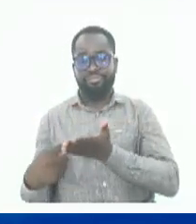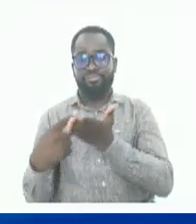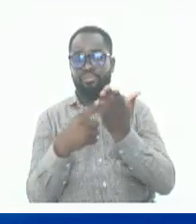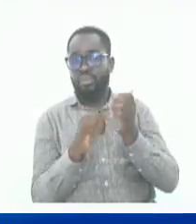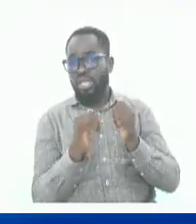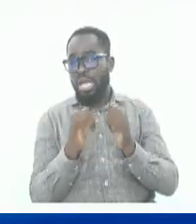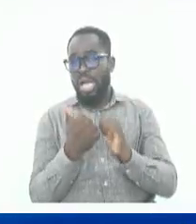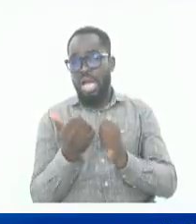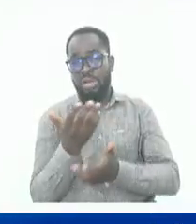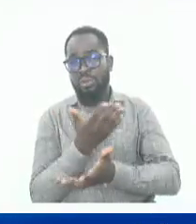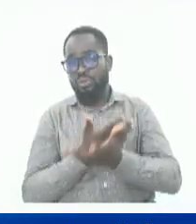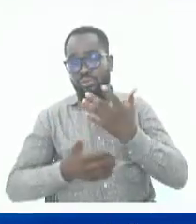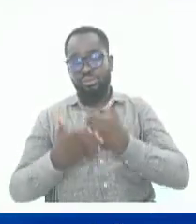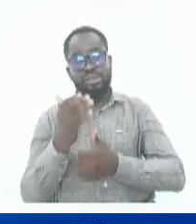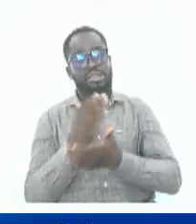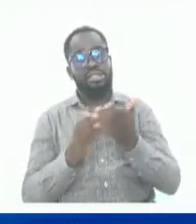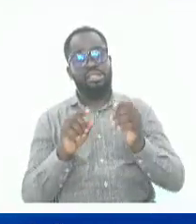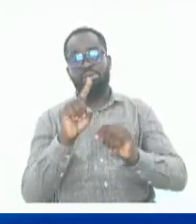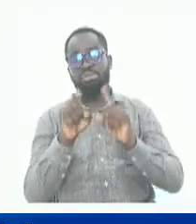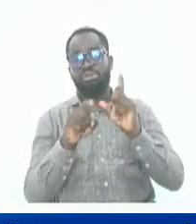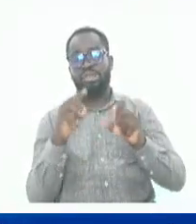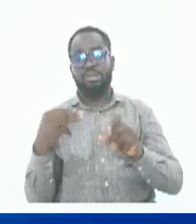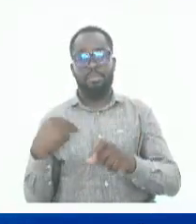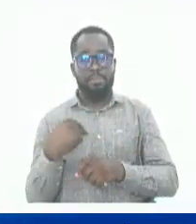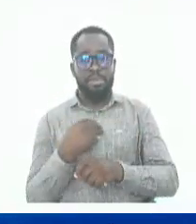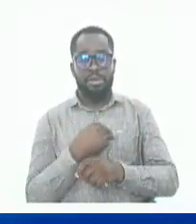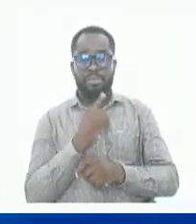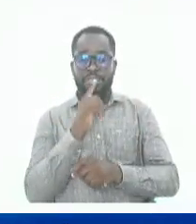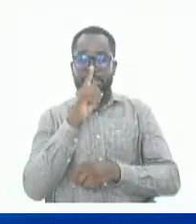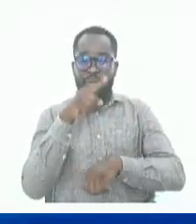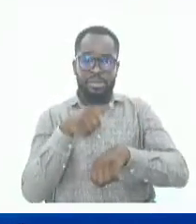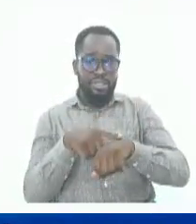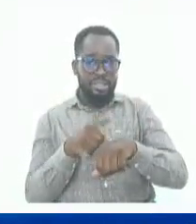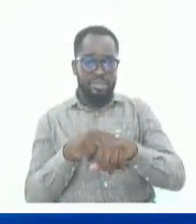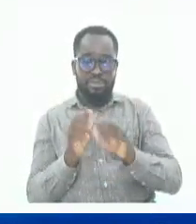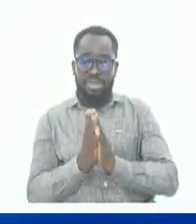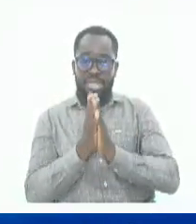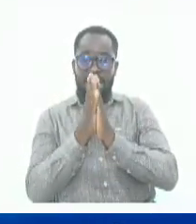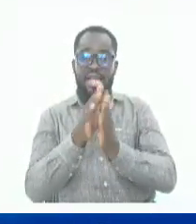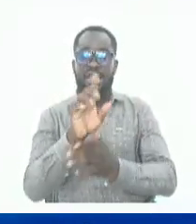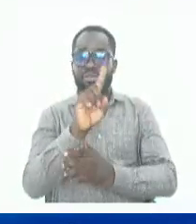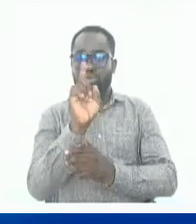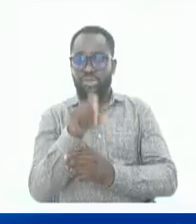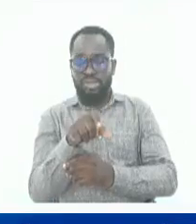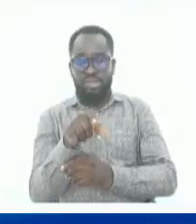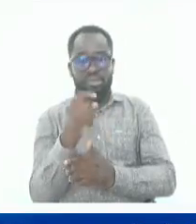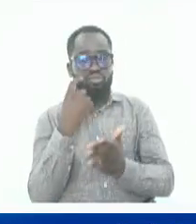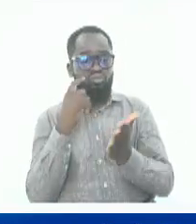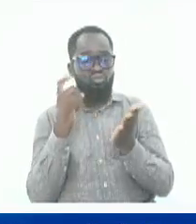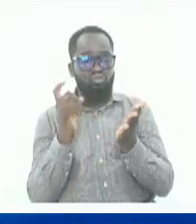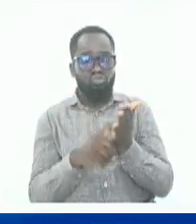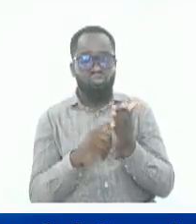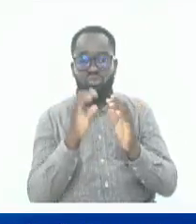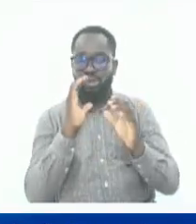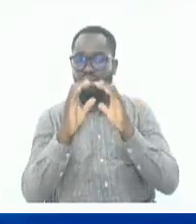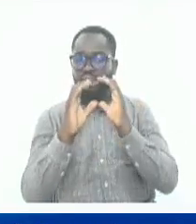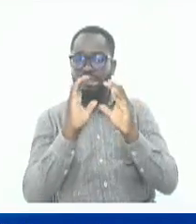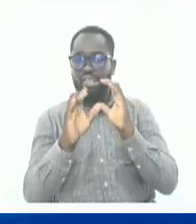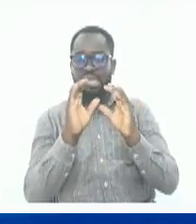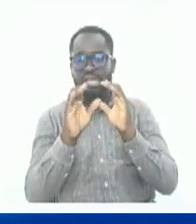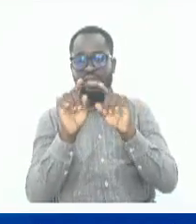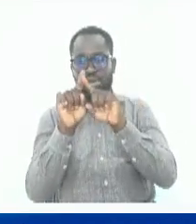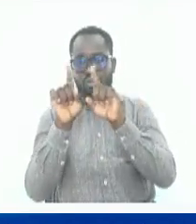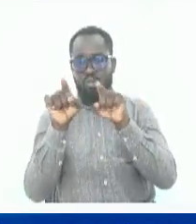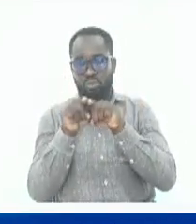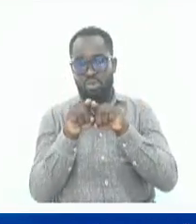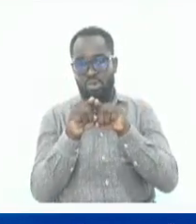endeavor to take some questions by members and in real time. So you can ask your question by locating the chat box to the right of your